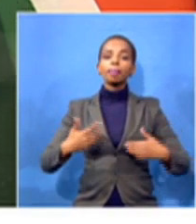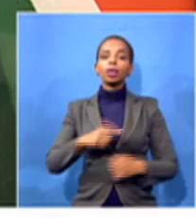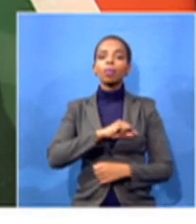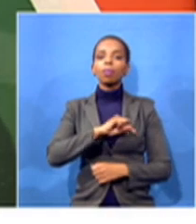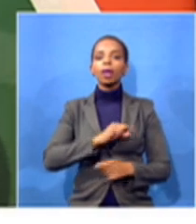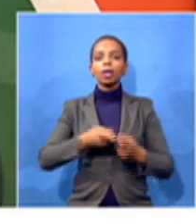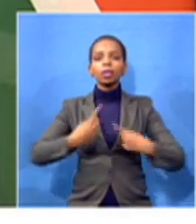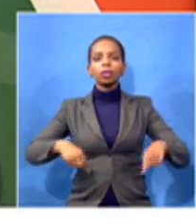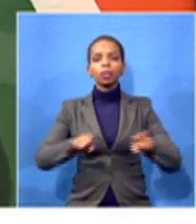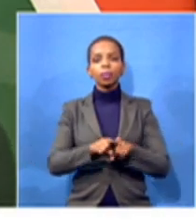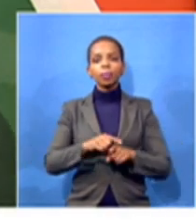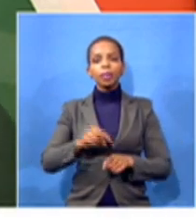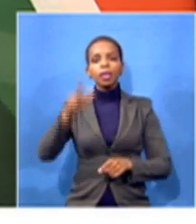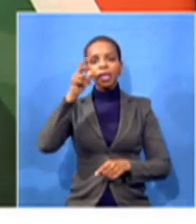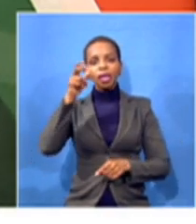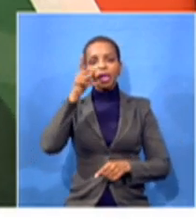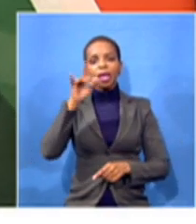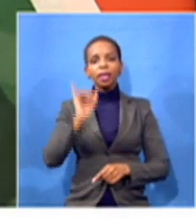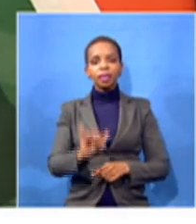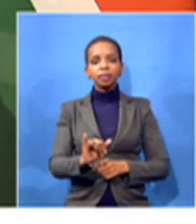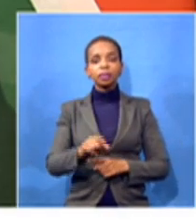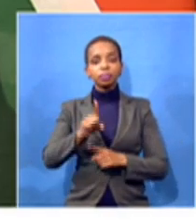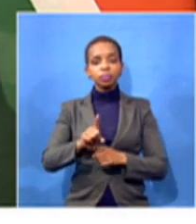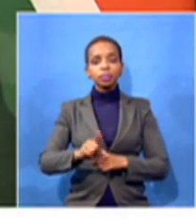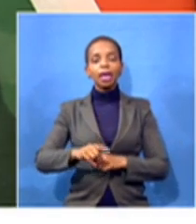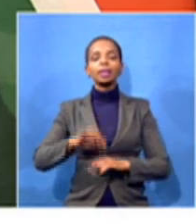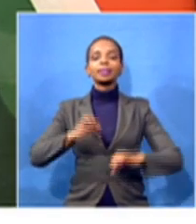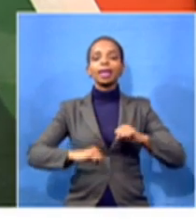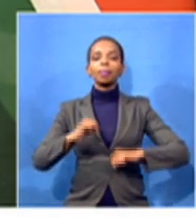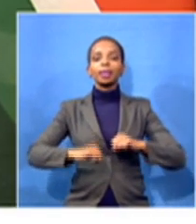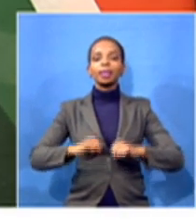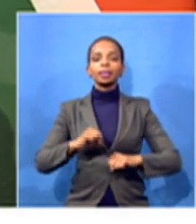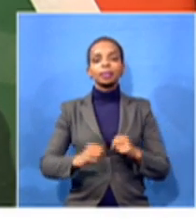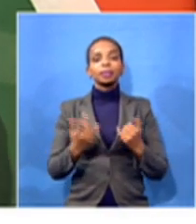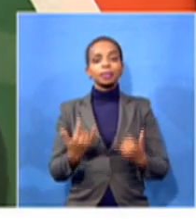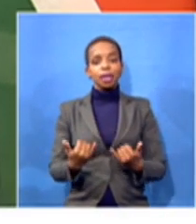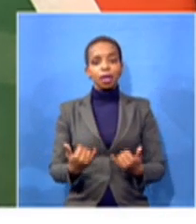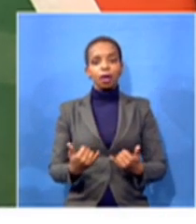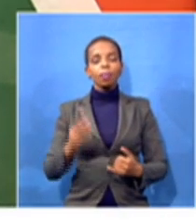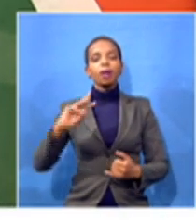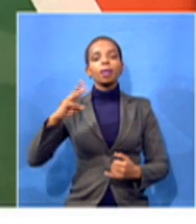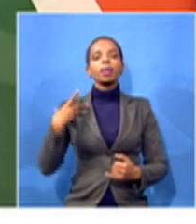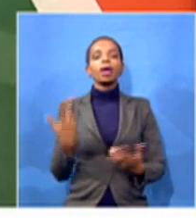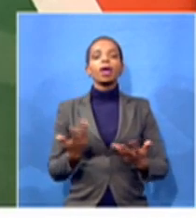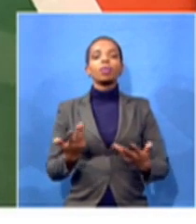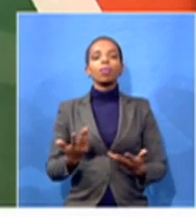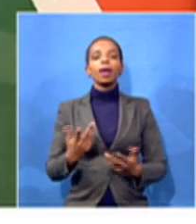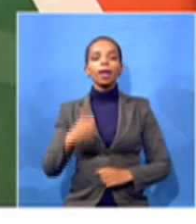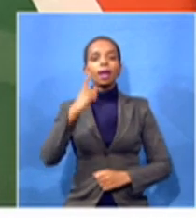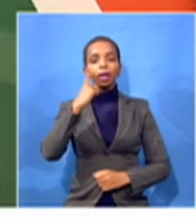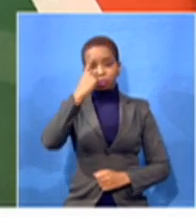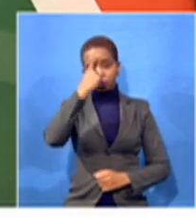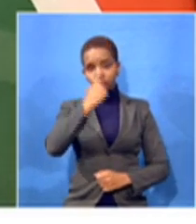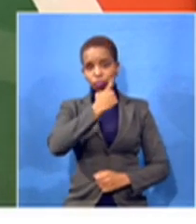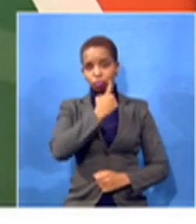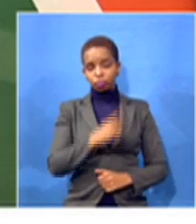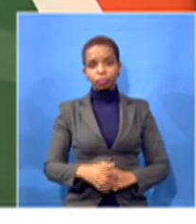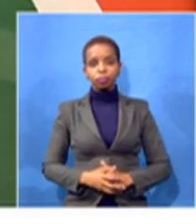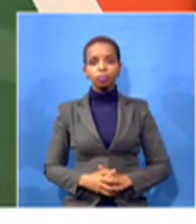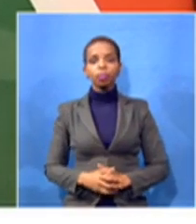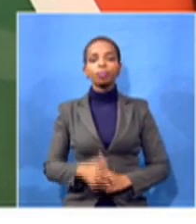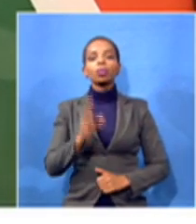that stability has returned to Lesotho and that there is a renewed